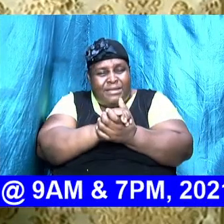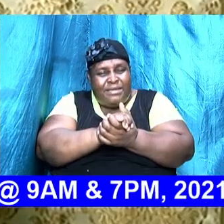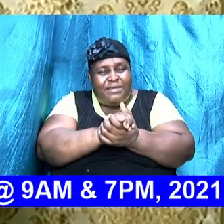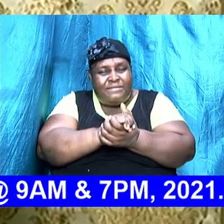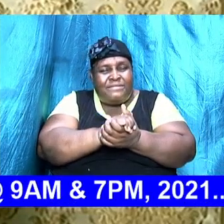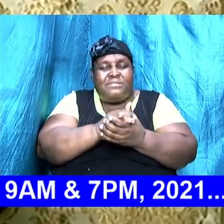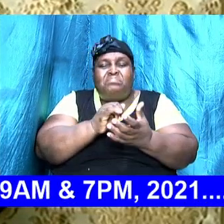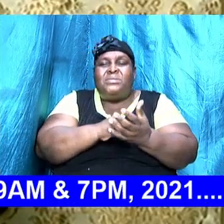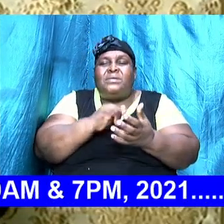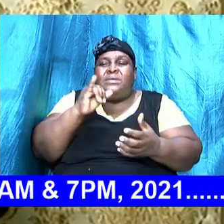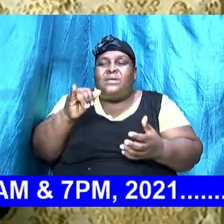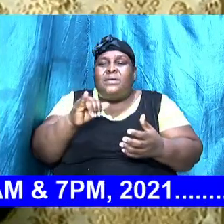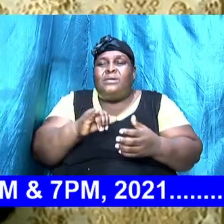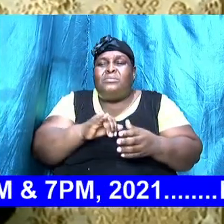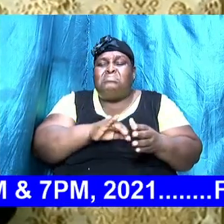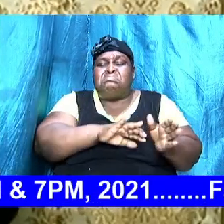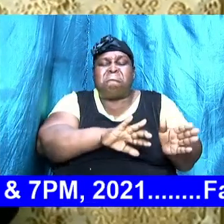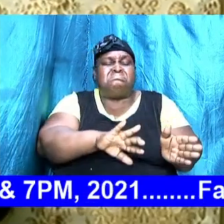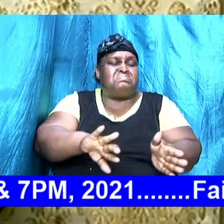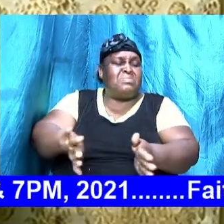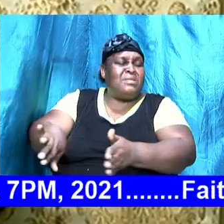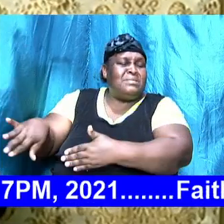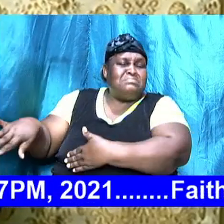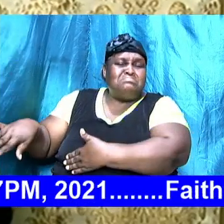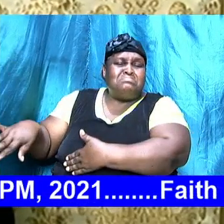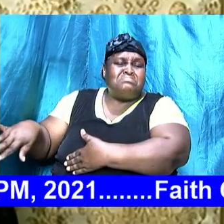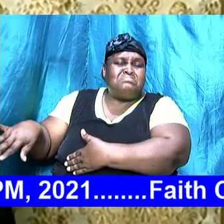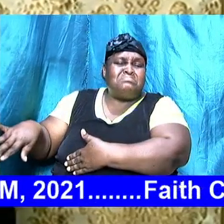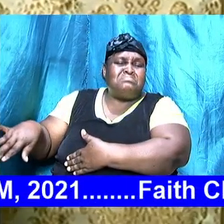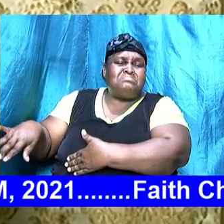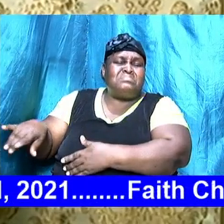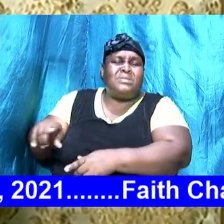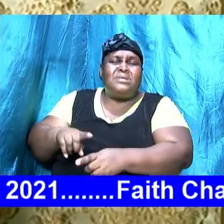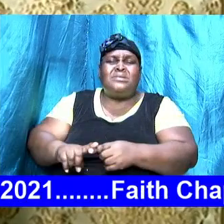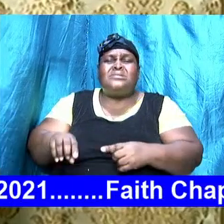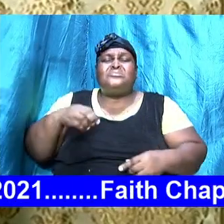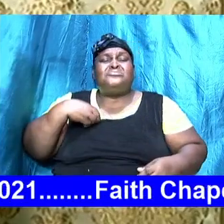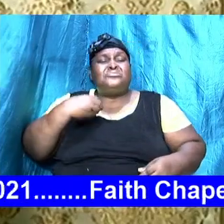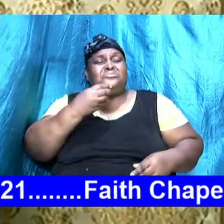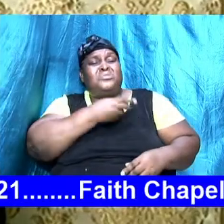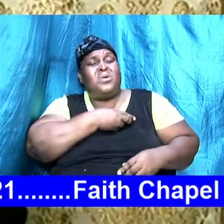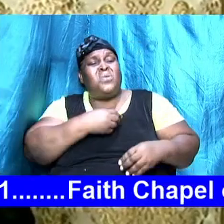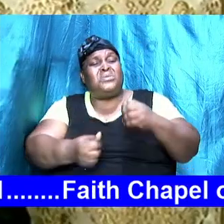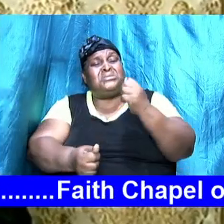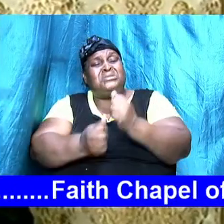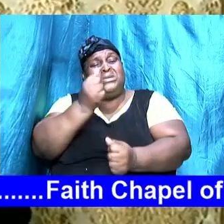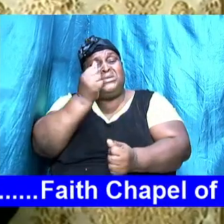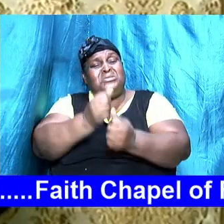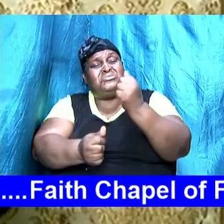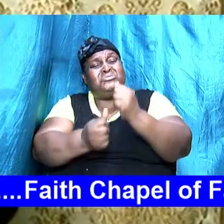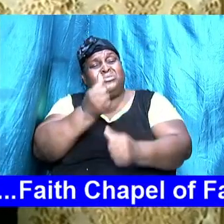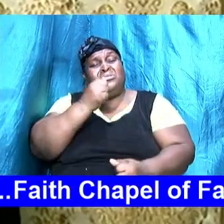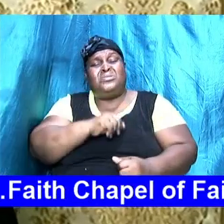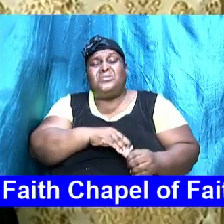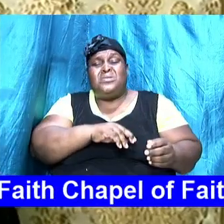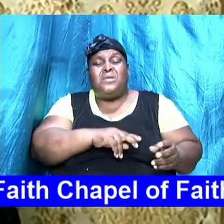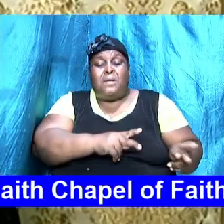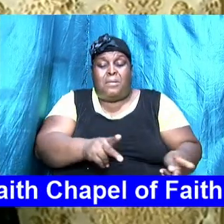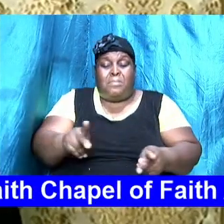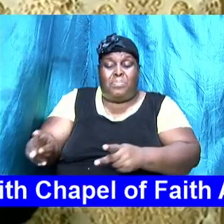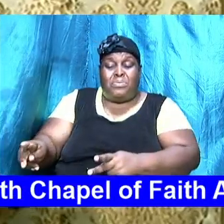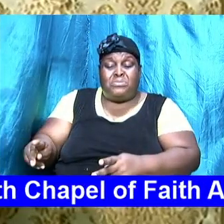we push it aside to our detriment. We push these studies aside to our